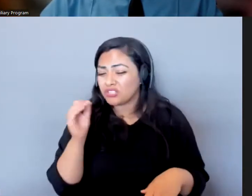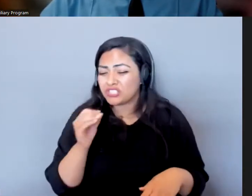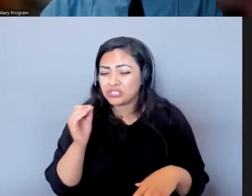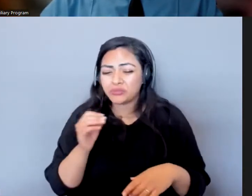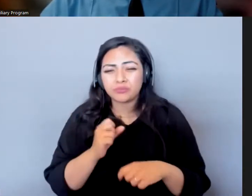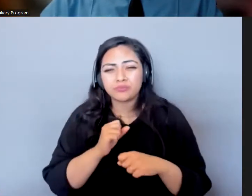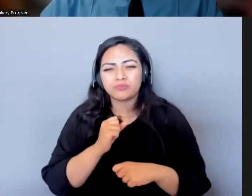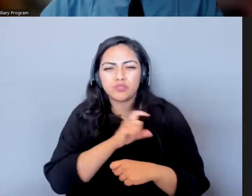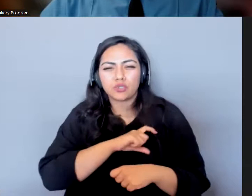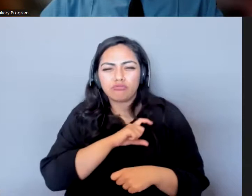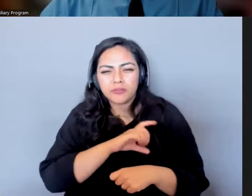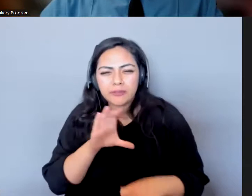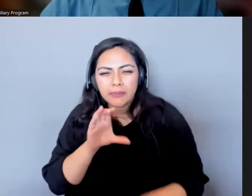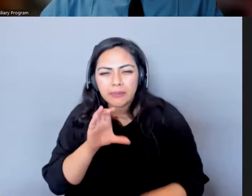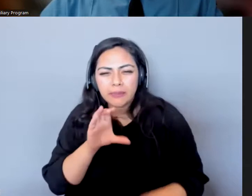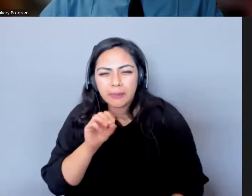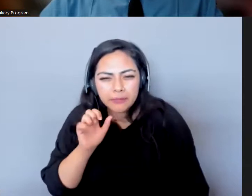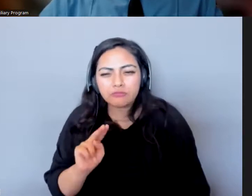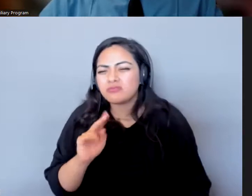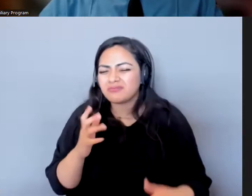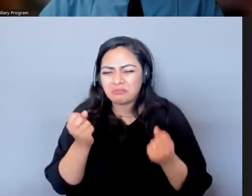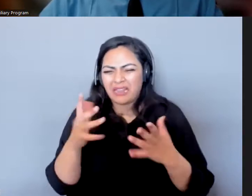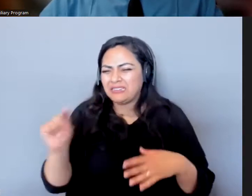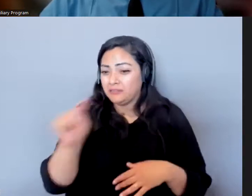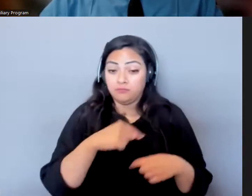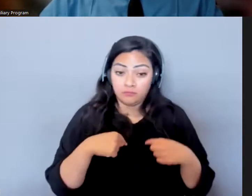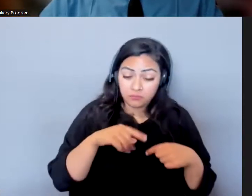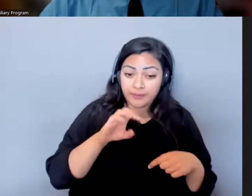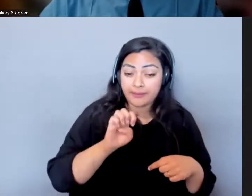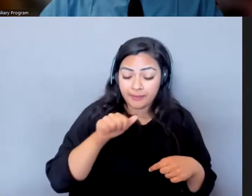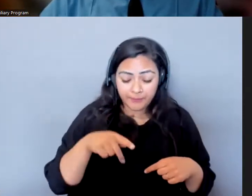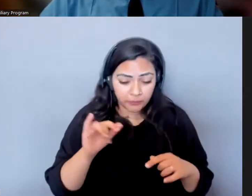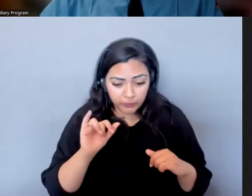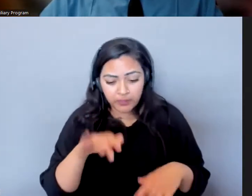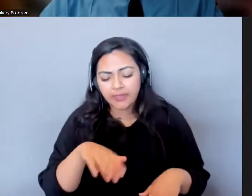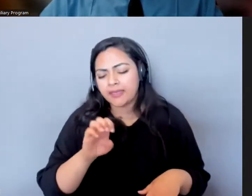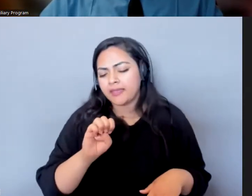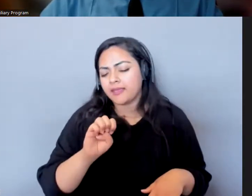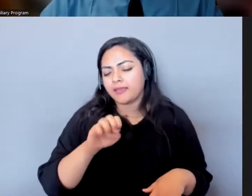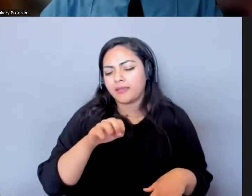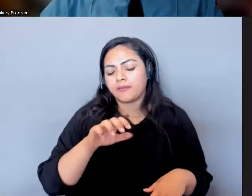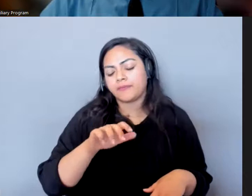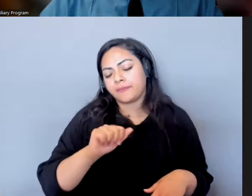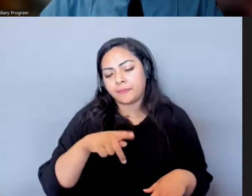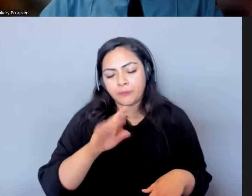others, are even ourselves, that are working together to do more campaigns